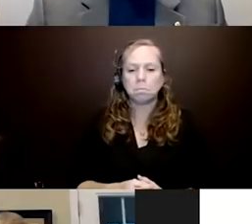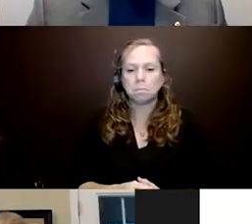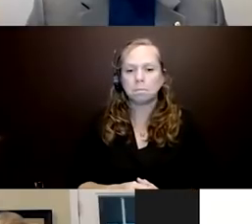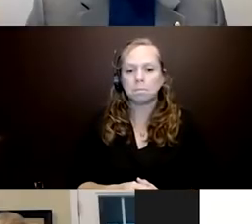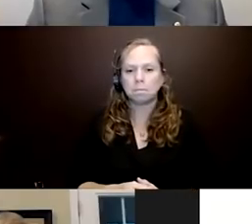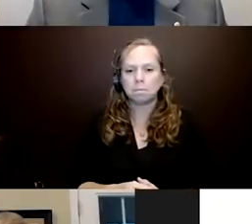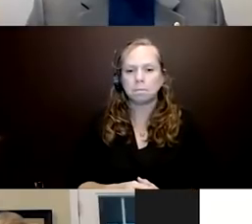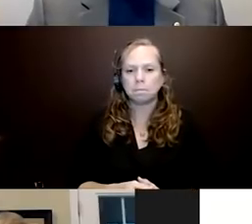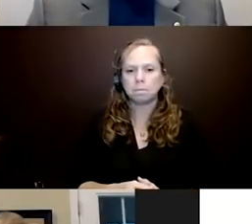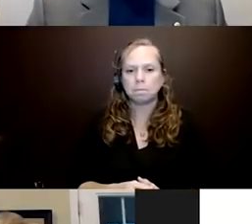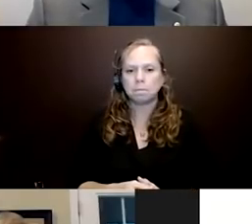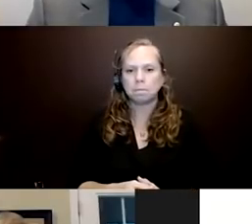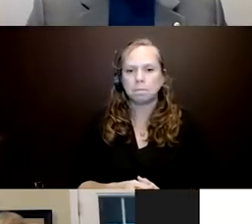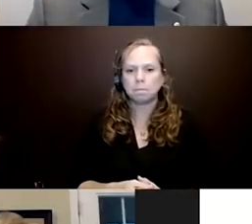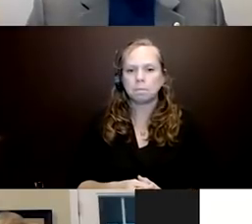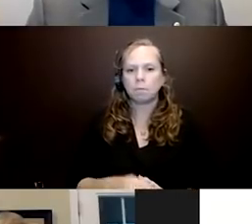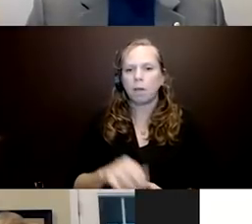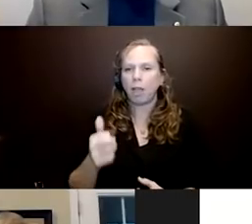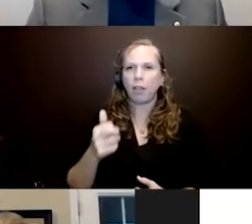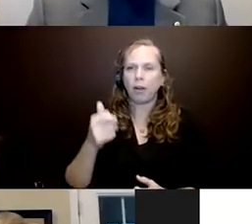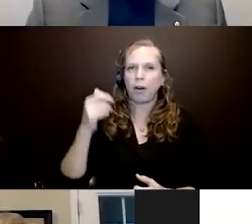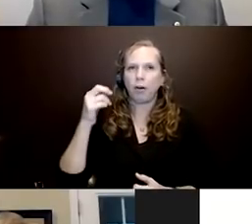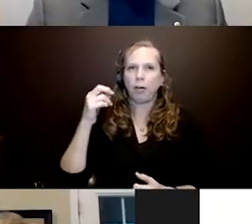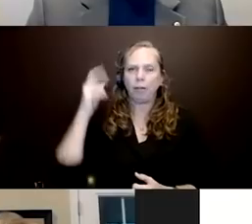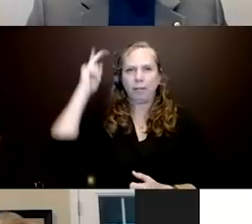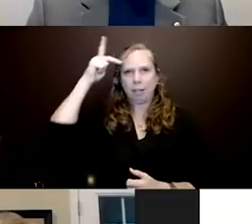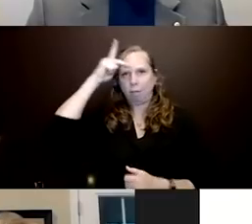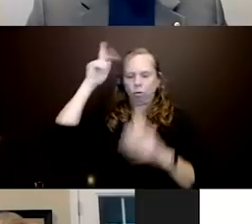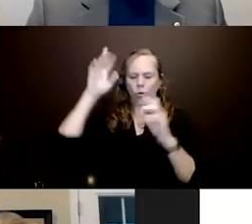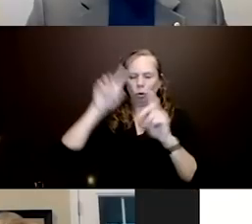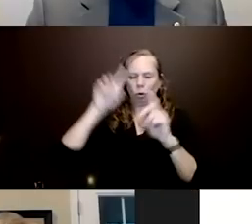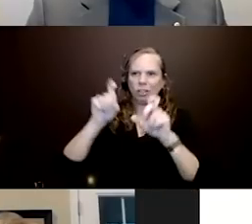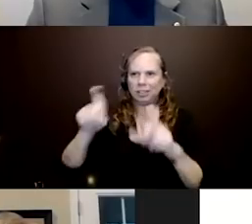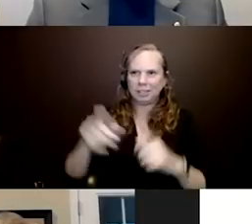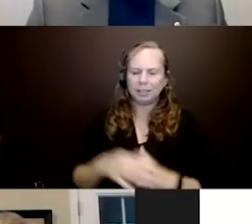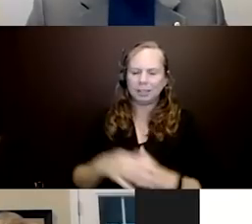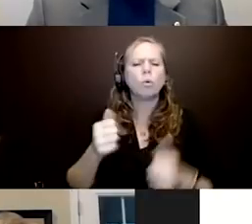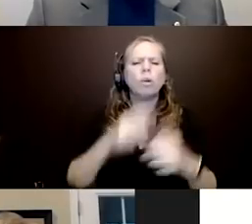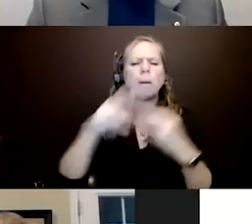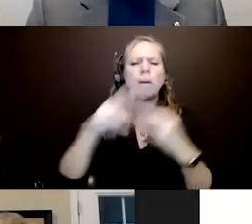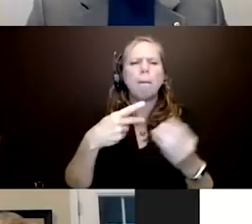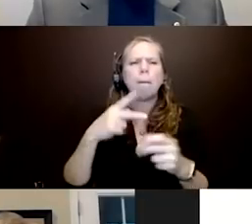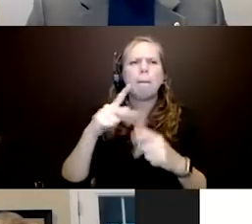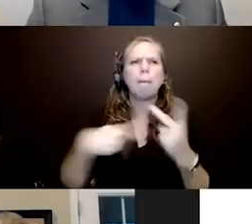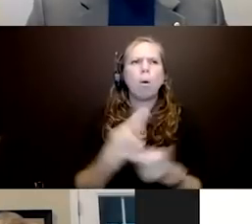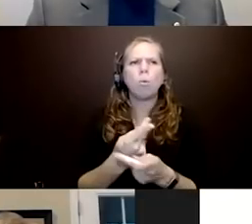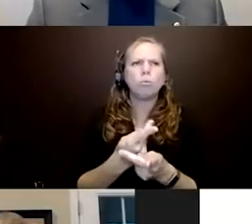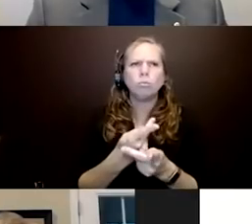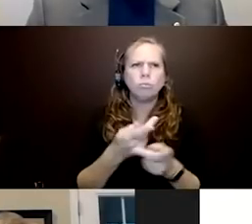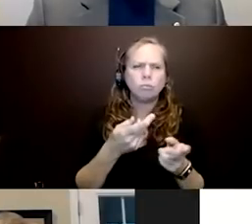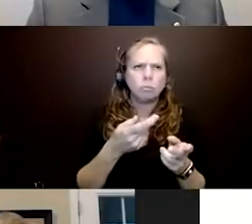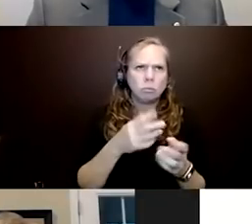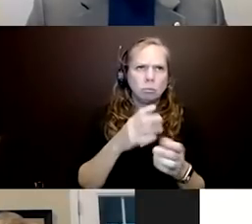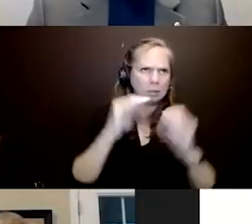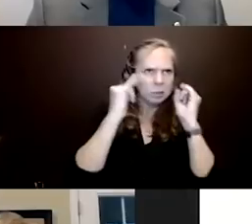Another kind of philosophical question that I know you guys like to tackle. What mode of instruction, synchronous or asynchronous or versus asynchronous,